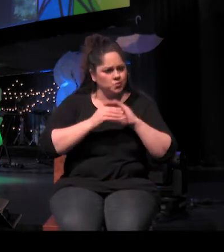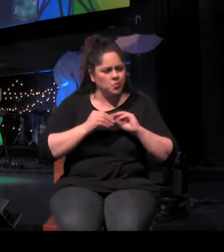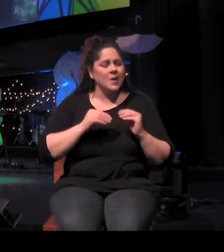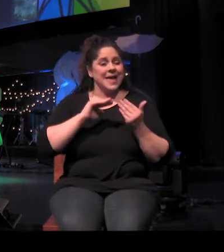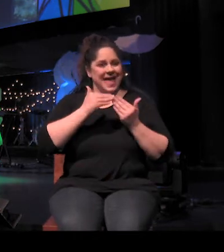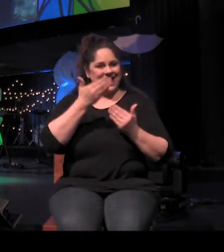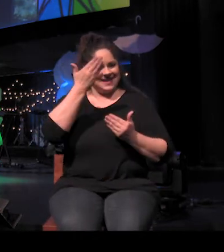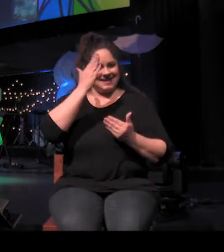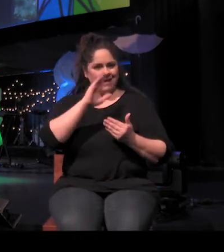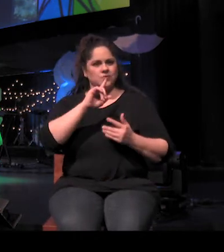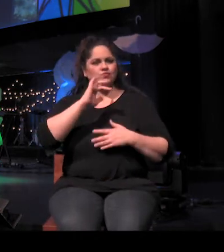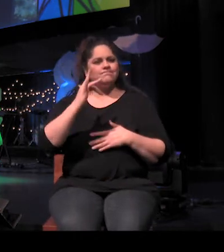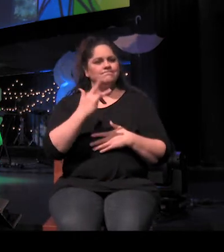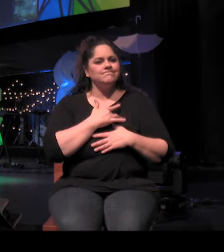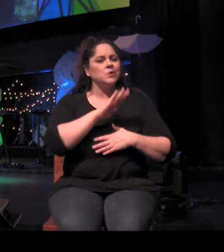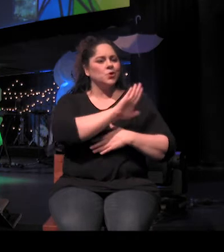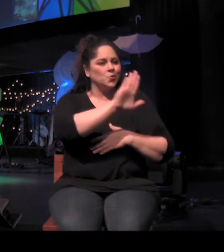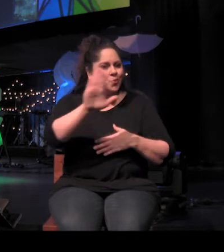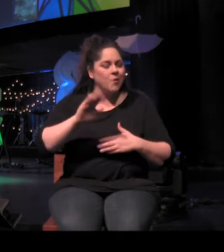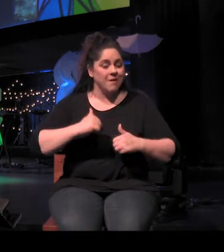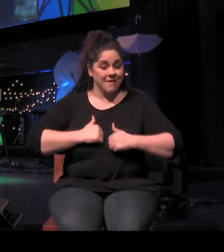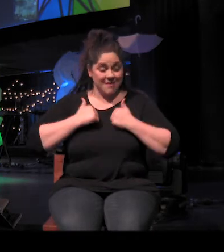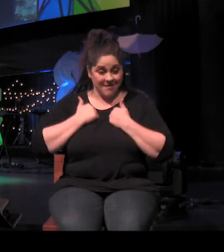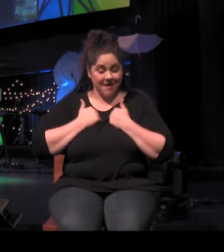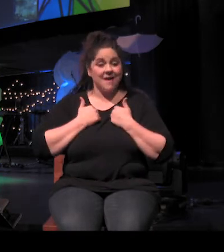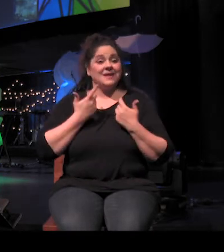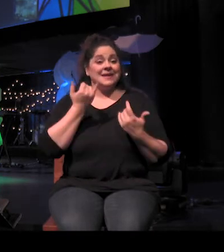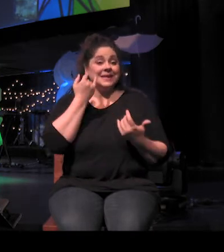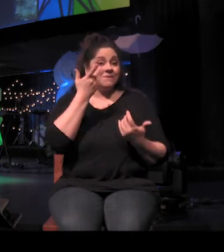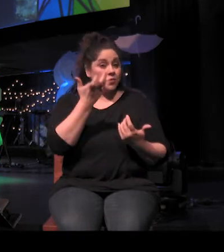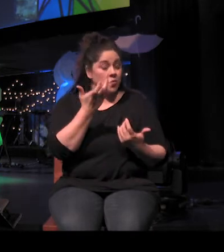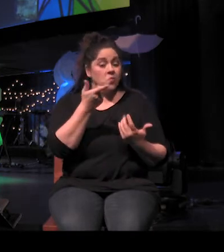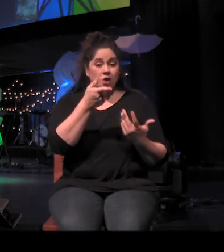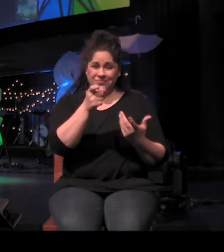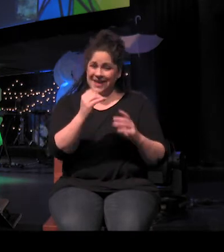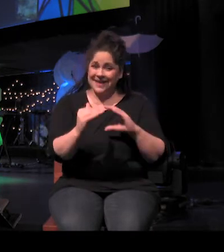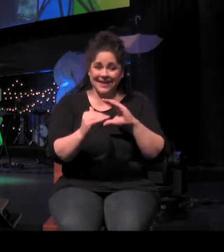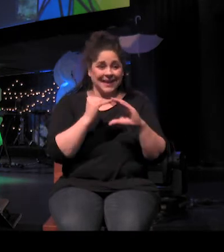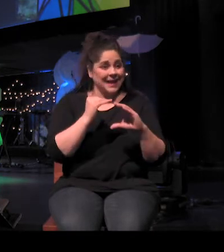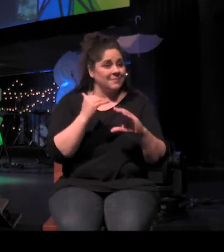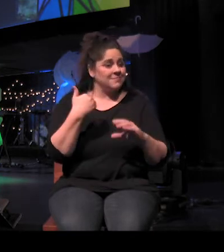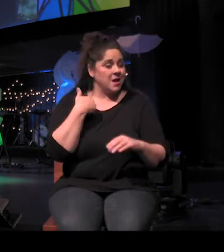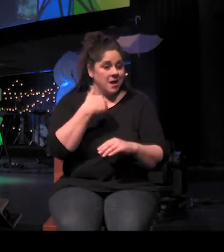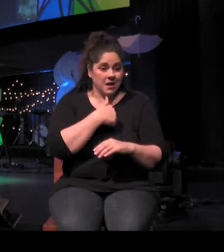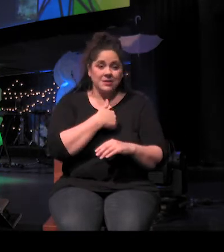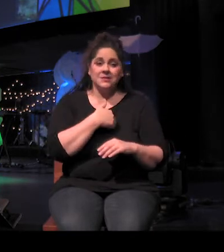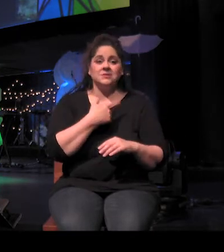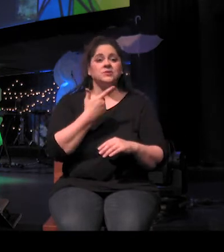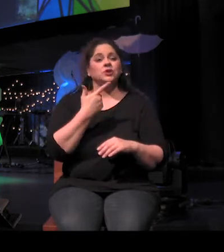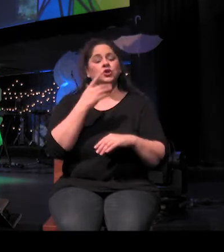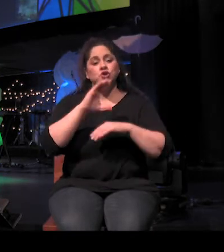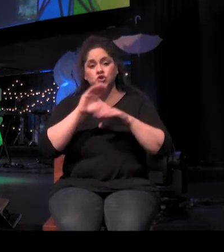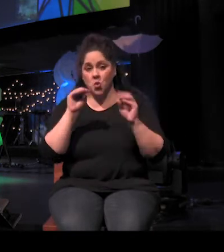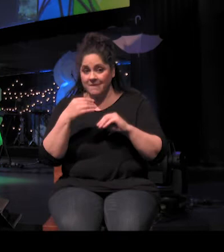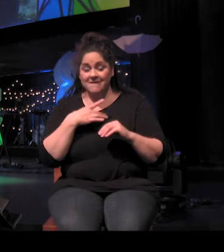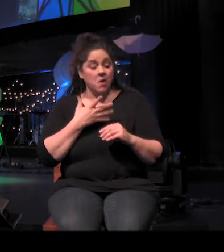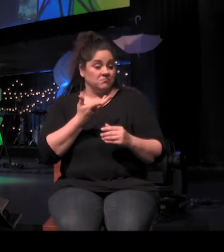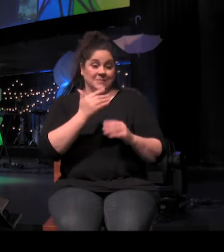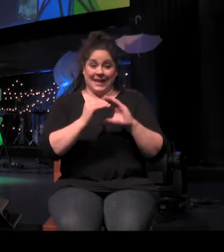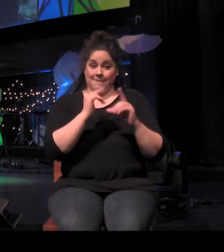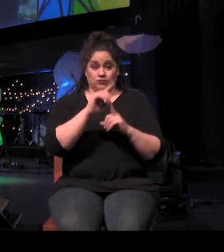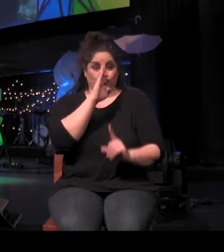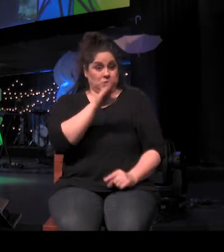in your life. So if that's you, I'd love if you would just let us know. You can email us in our church office. You can email me directly